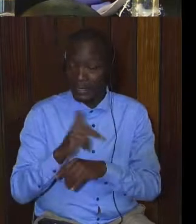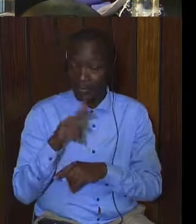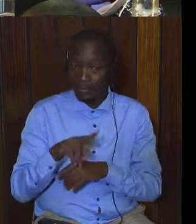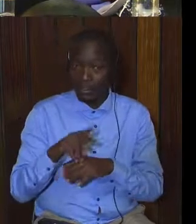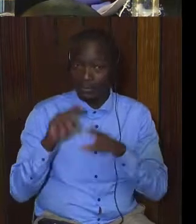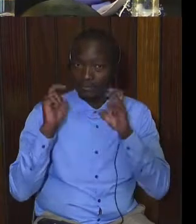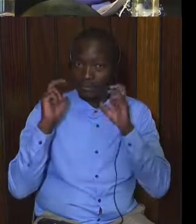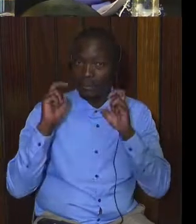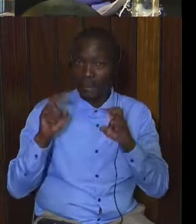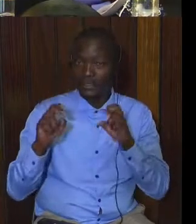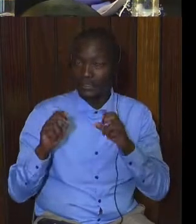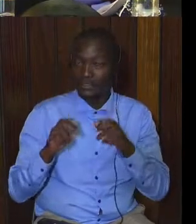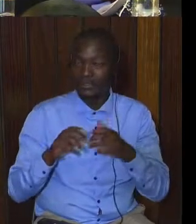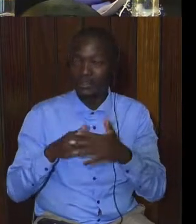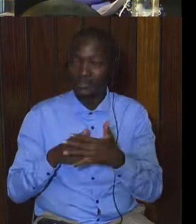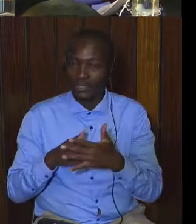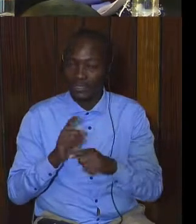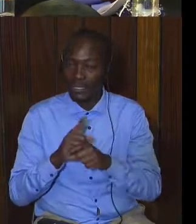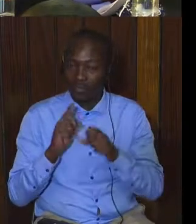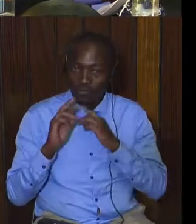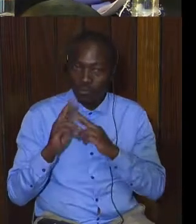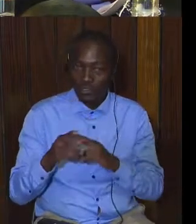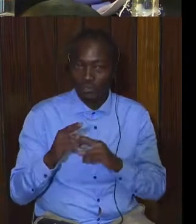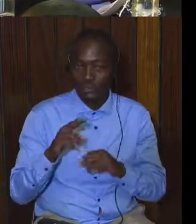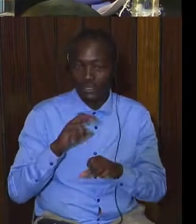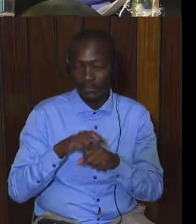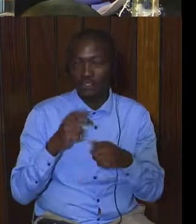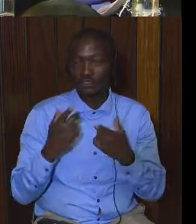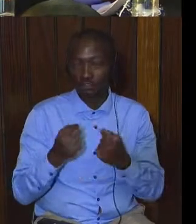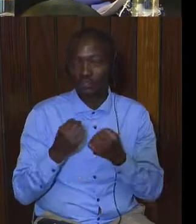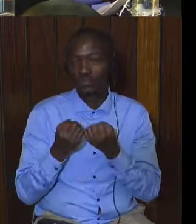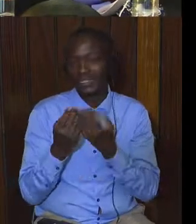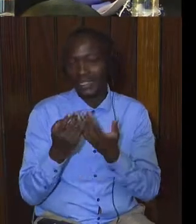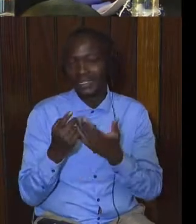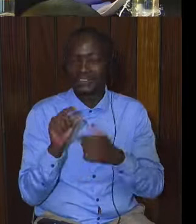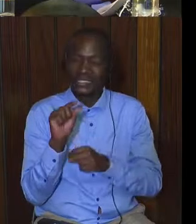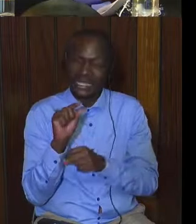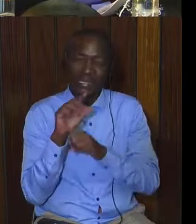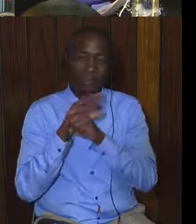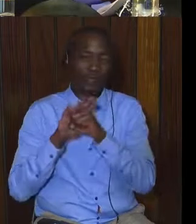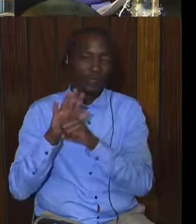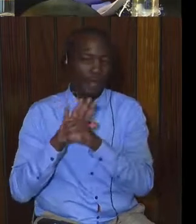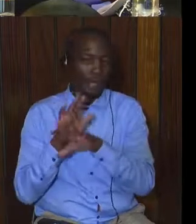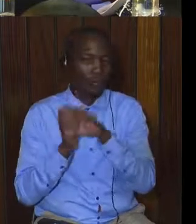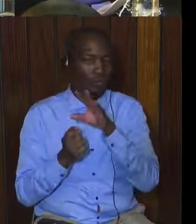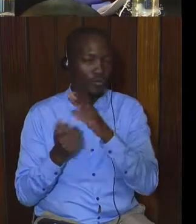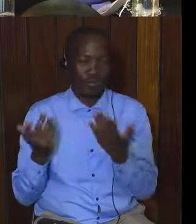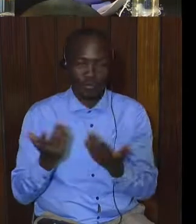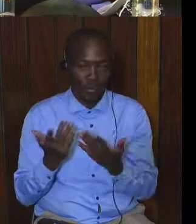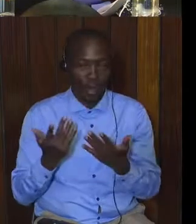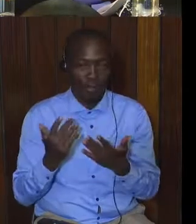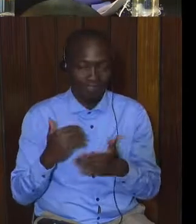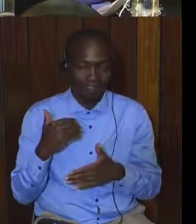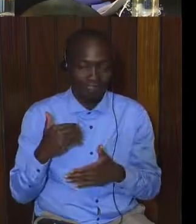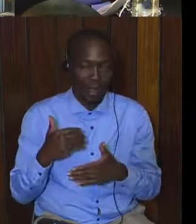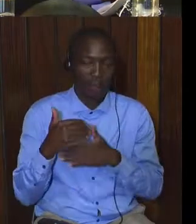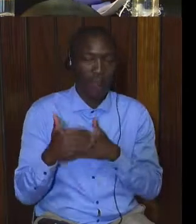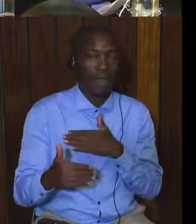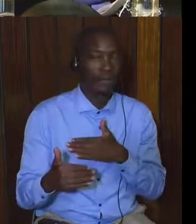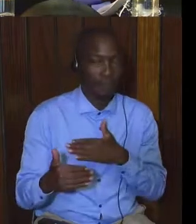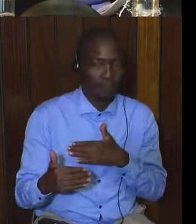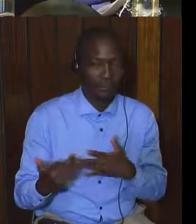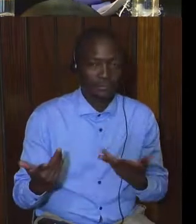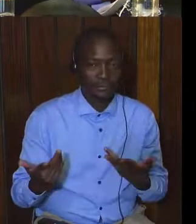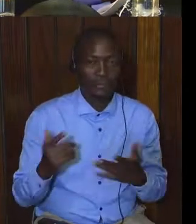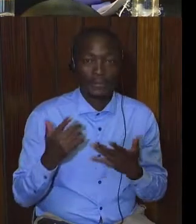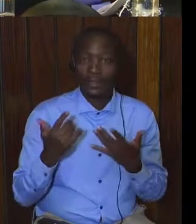contracts, the response that we need to do, we'll just give a little bit of background on where we are, Chair. So, as a department, we are also